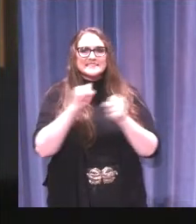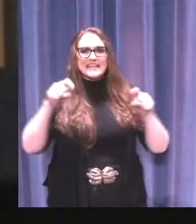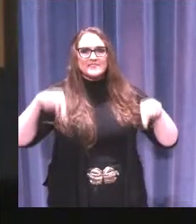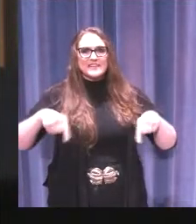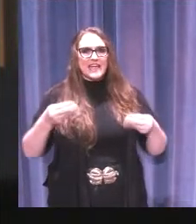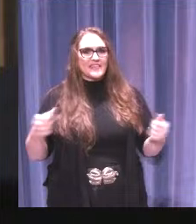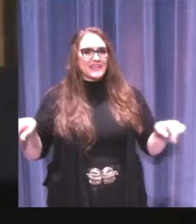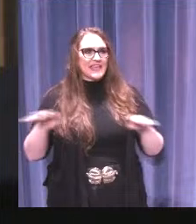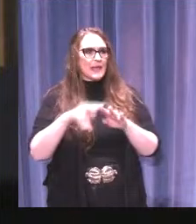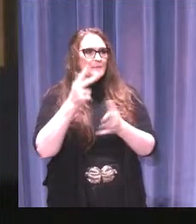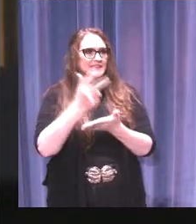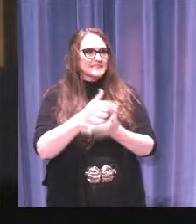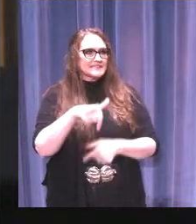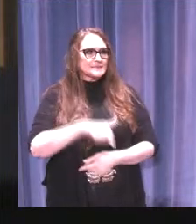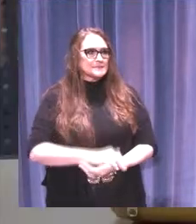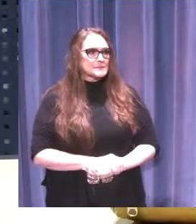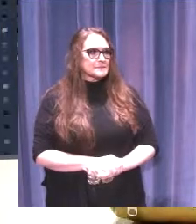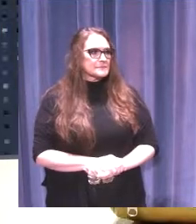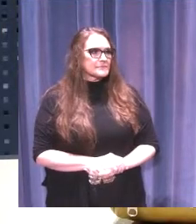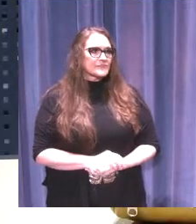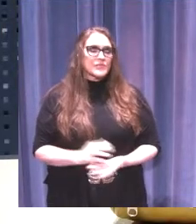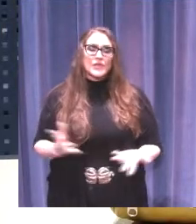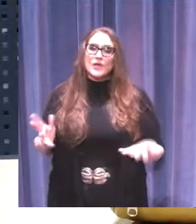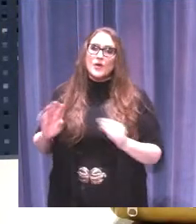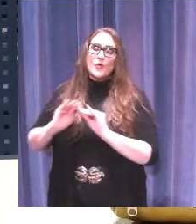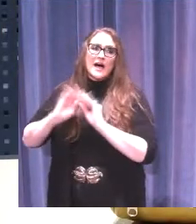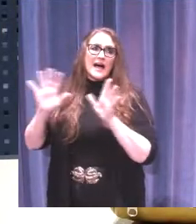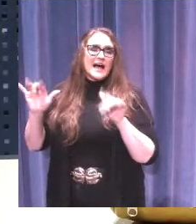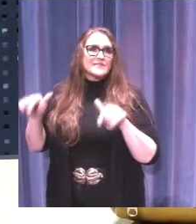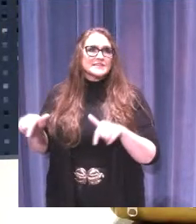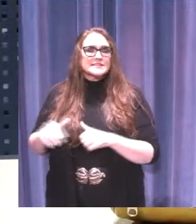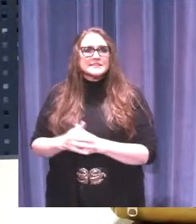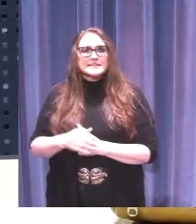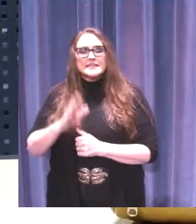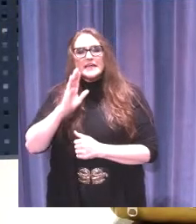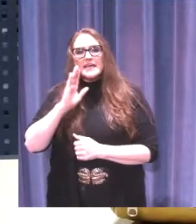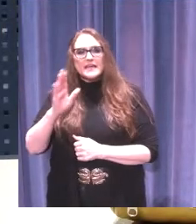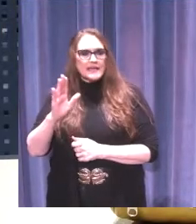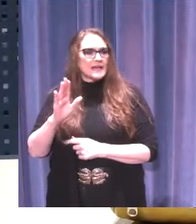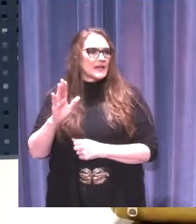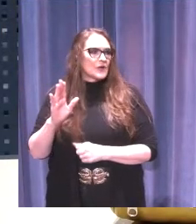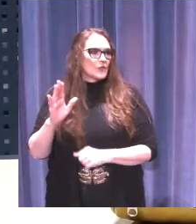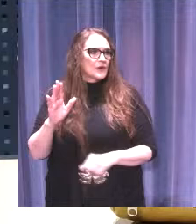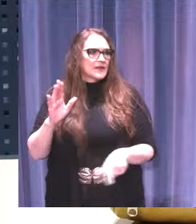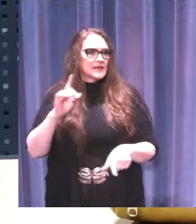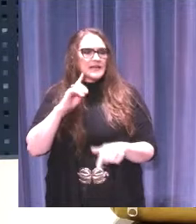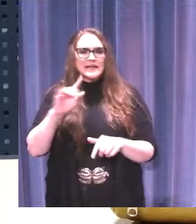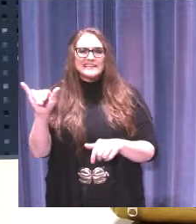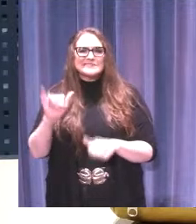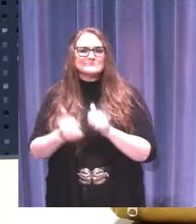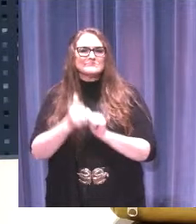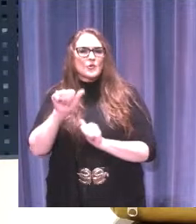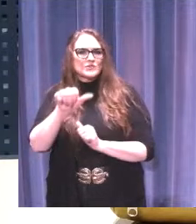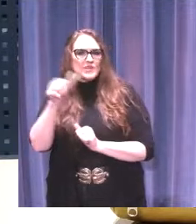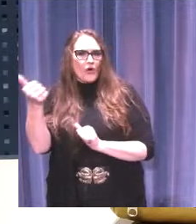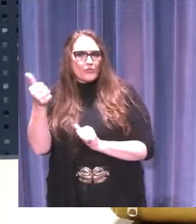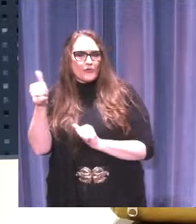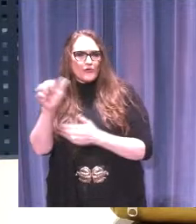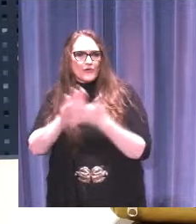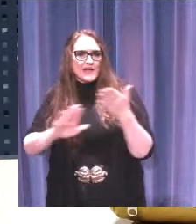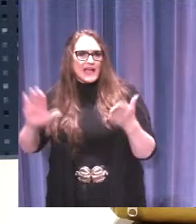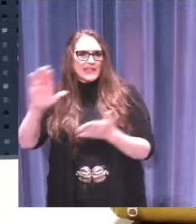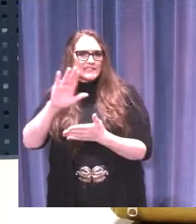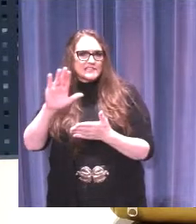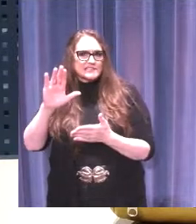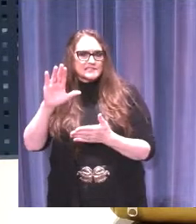campus? Well, obviously, I would assume Mott, like most other colleges, has